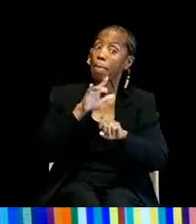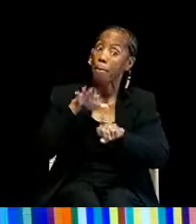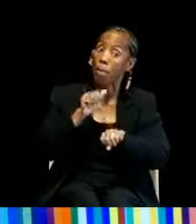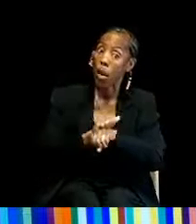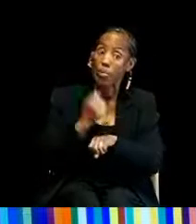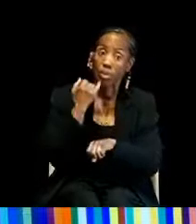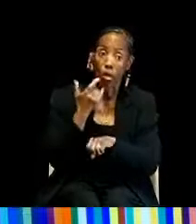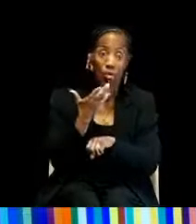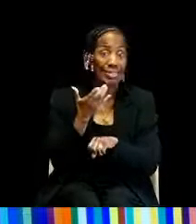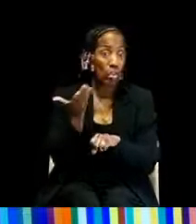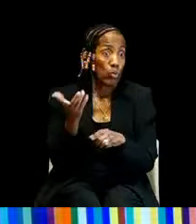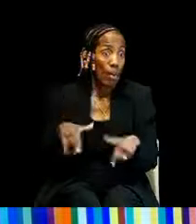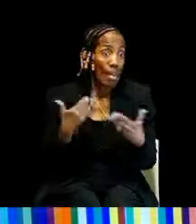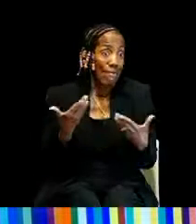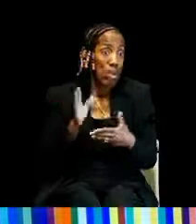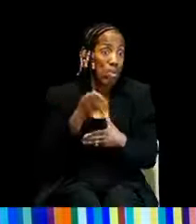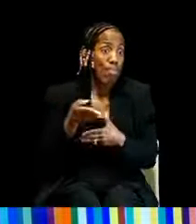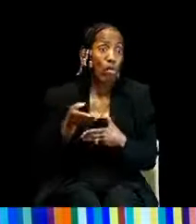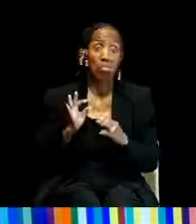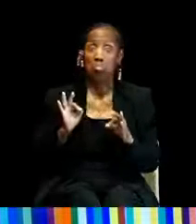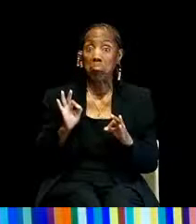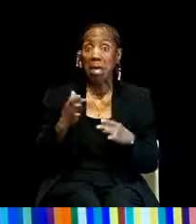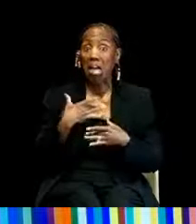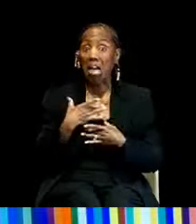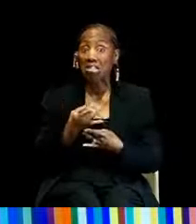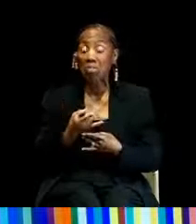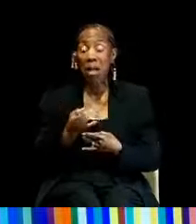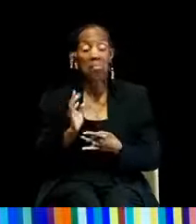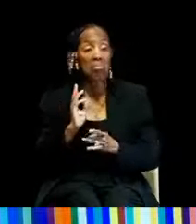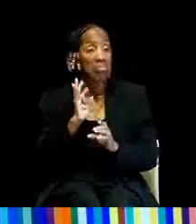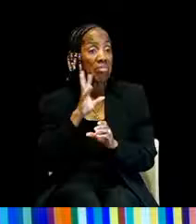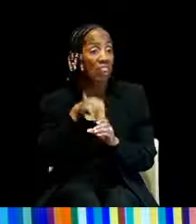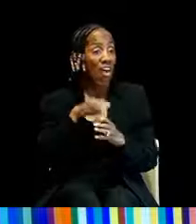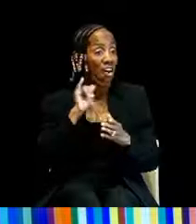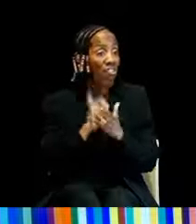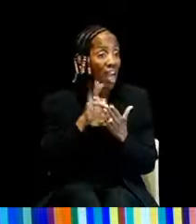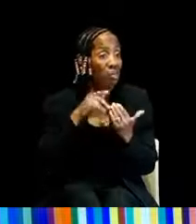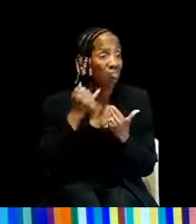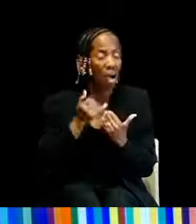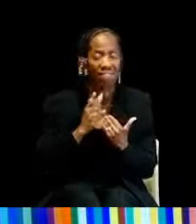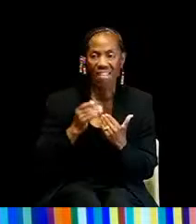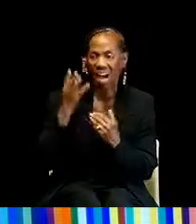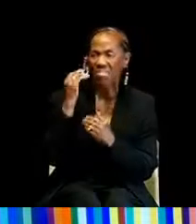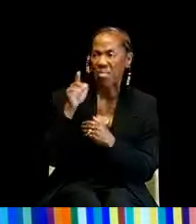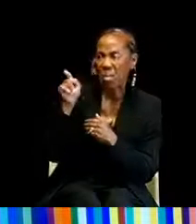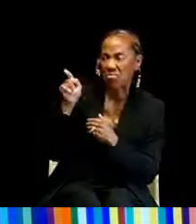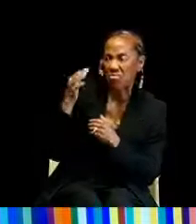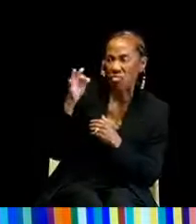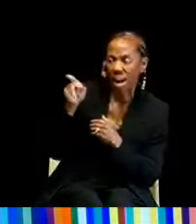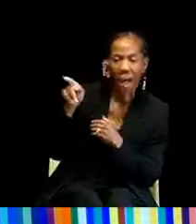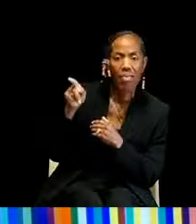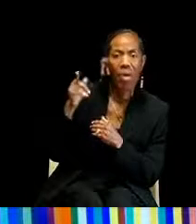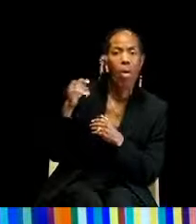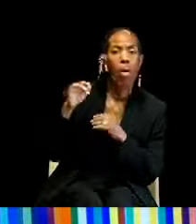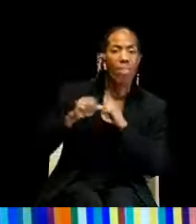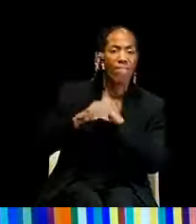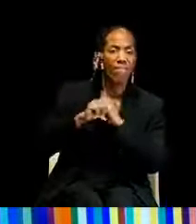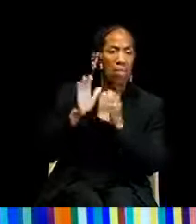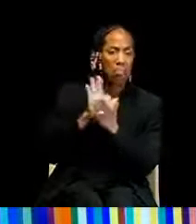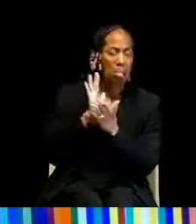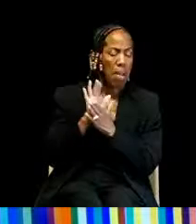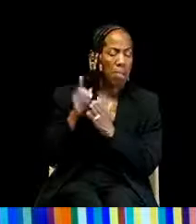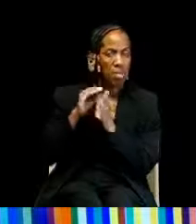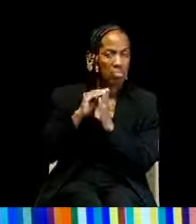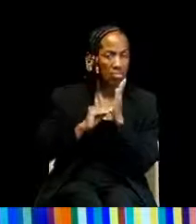for anyone in the Baltimore community. So if you're interested in participating in that project, There's information outside on these flyers here.